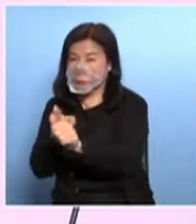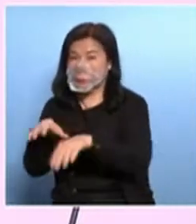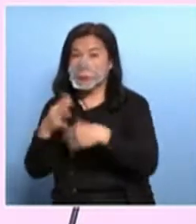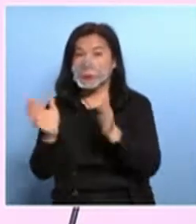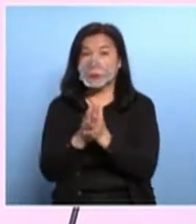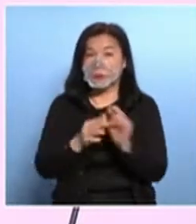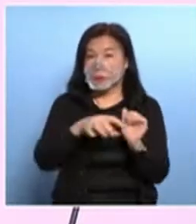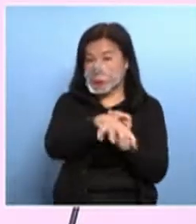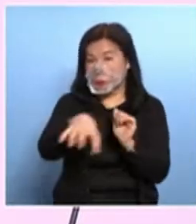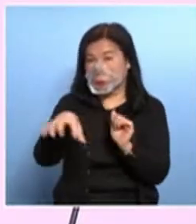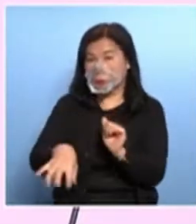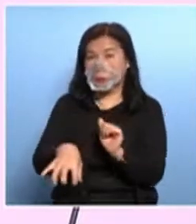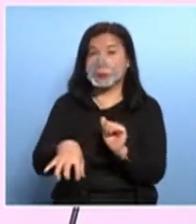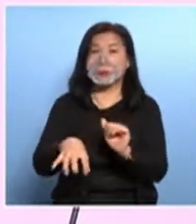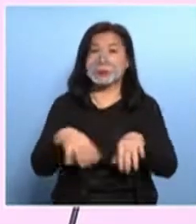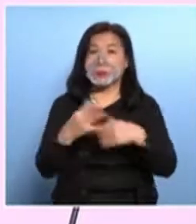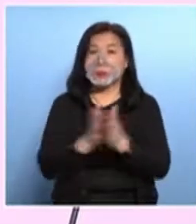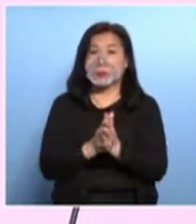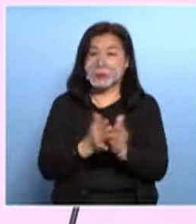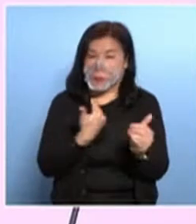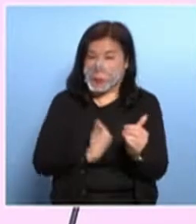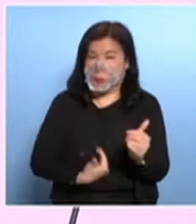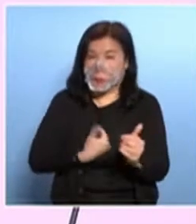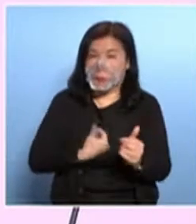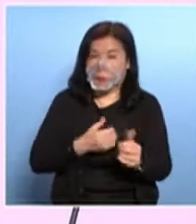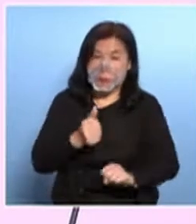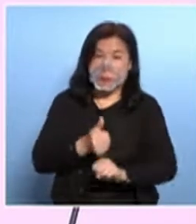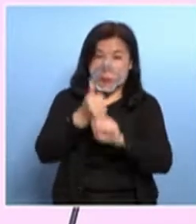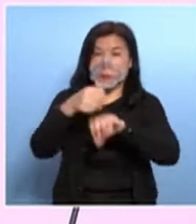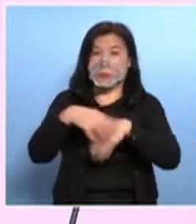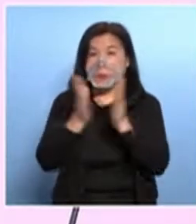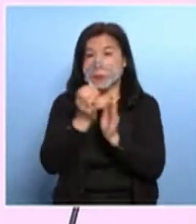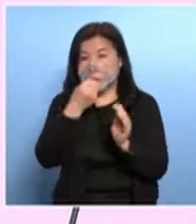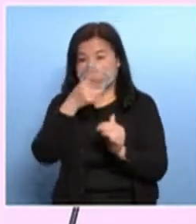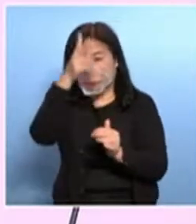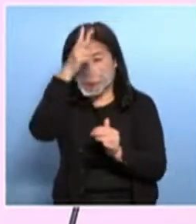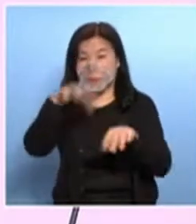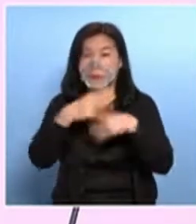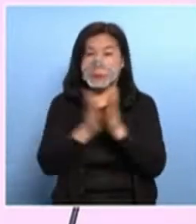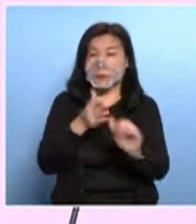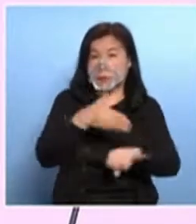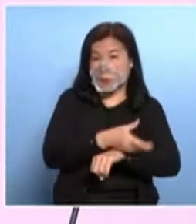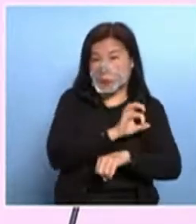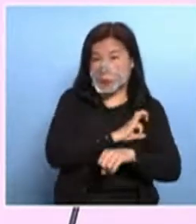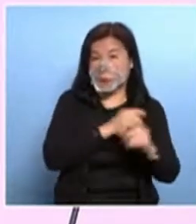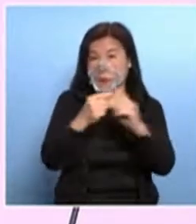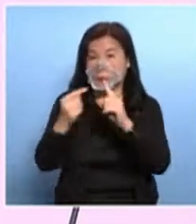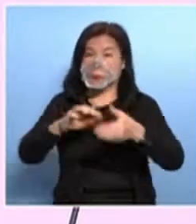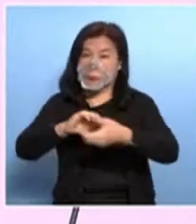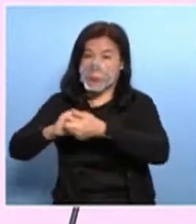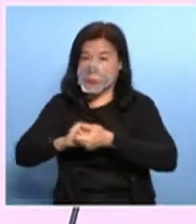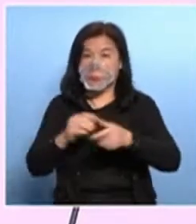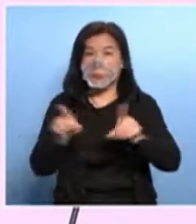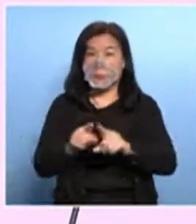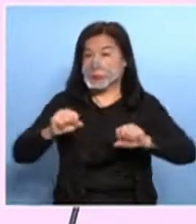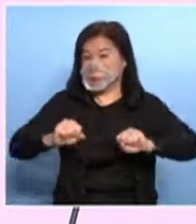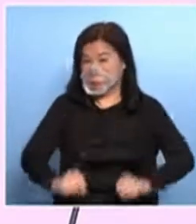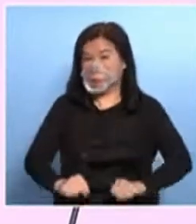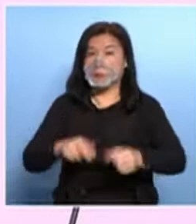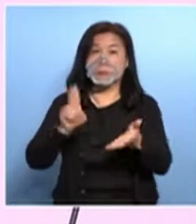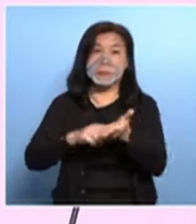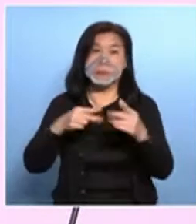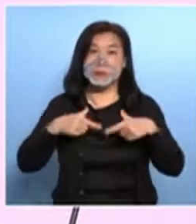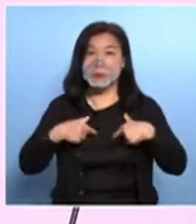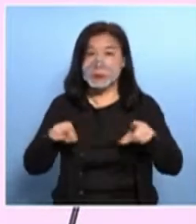economy. The care and guidance of the central government, together with the selfless support from relevant departments and municipal governments, have bolstered the